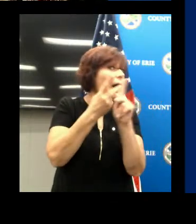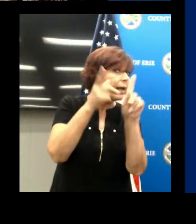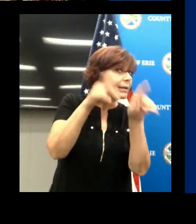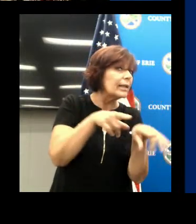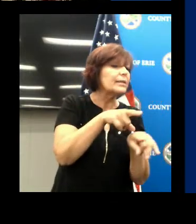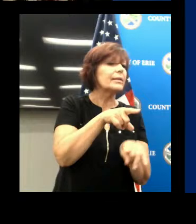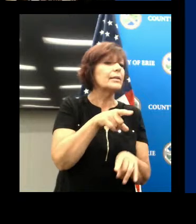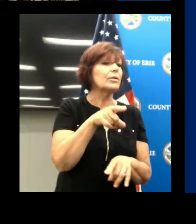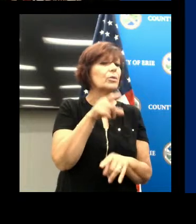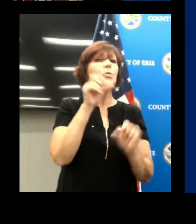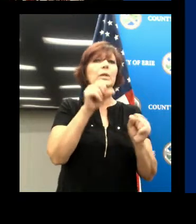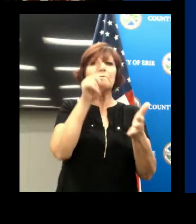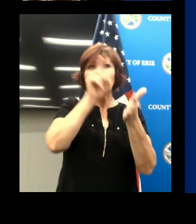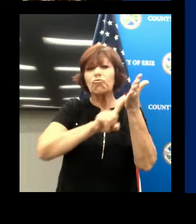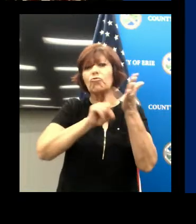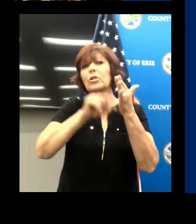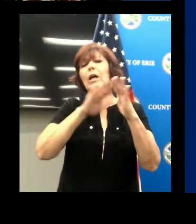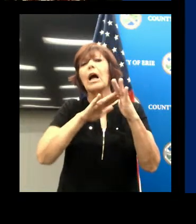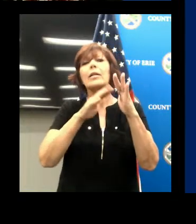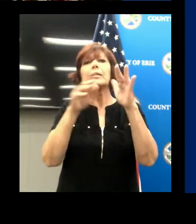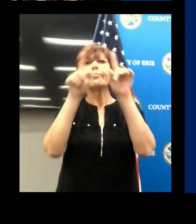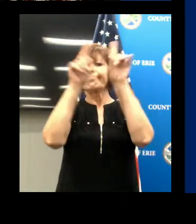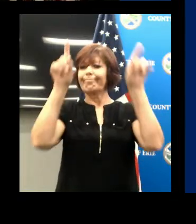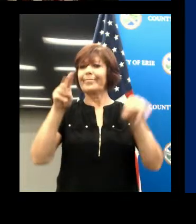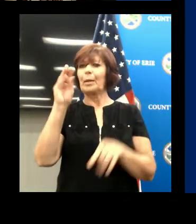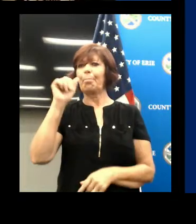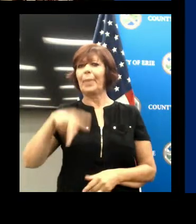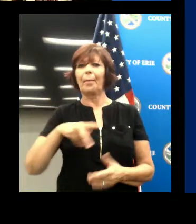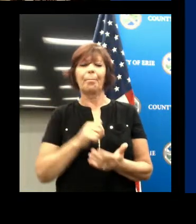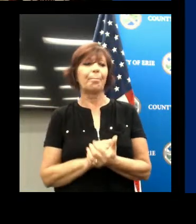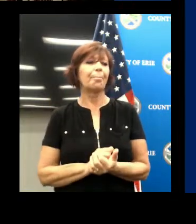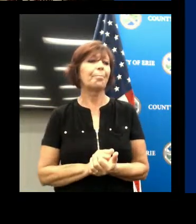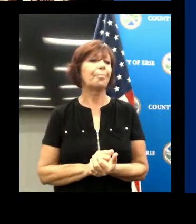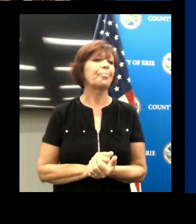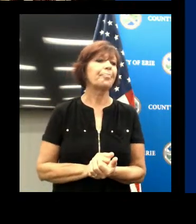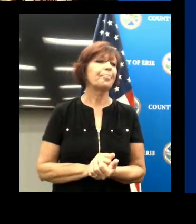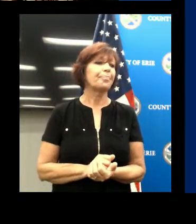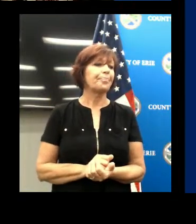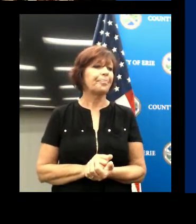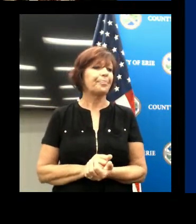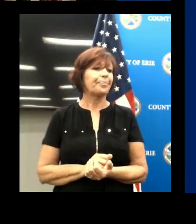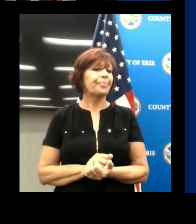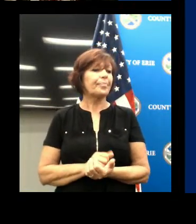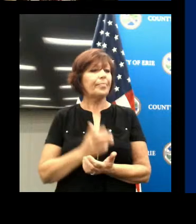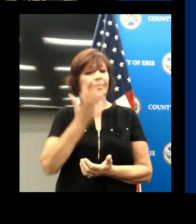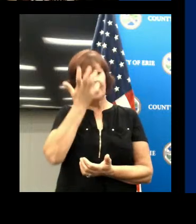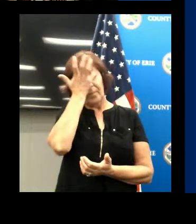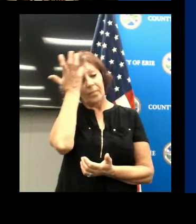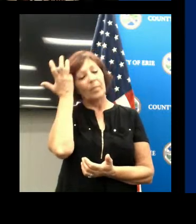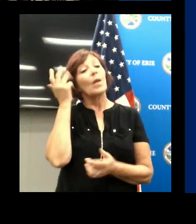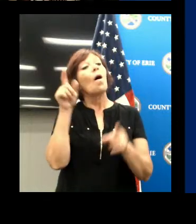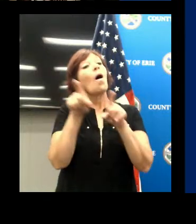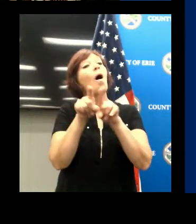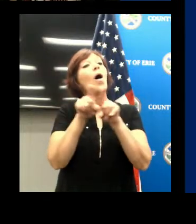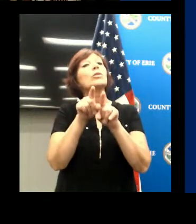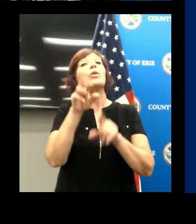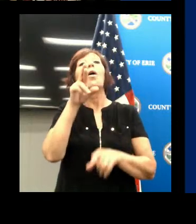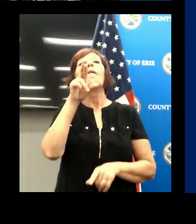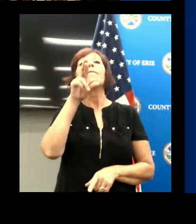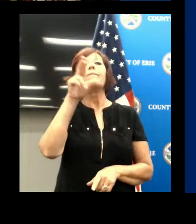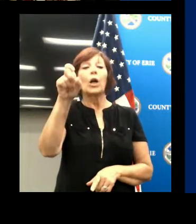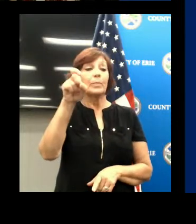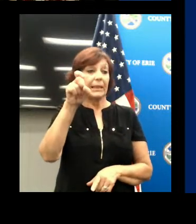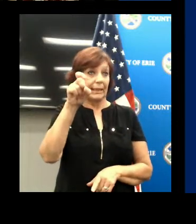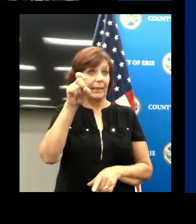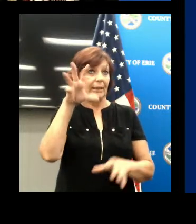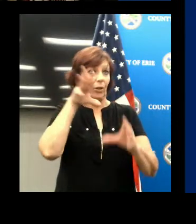is done. So we encourage you to look at that if you need a quick test at the last minute. Also, pharmacies are included in